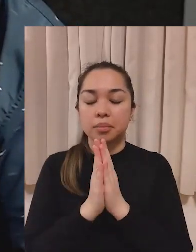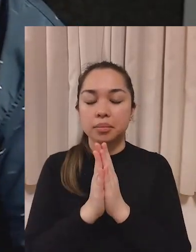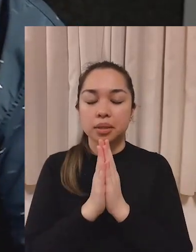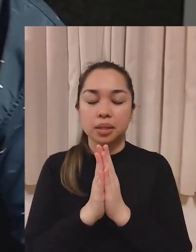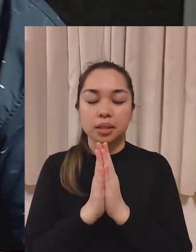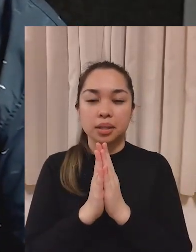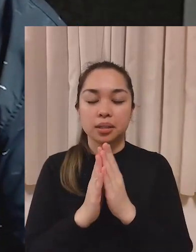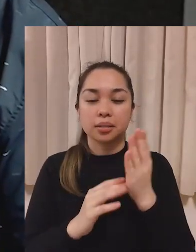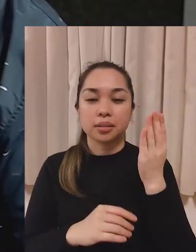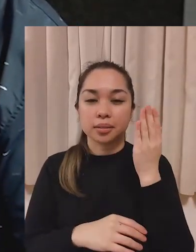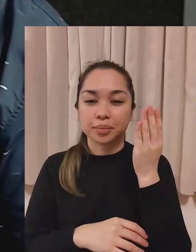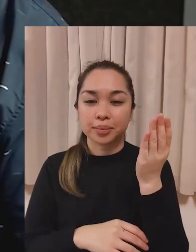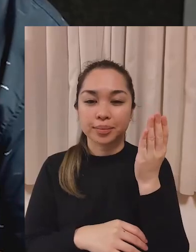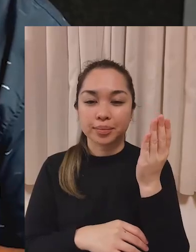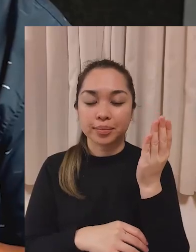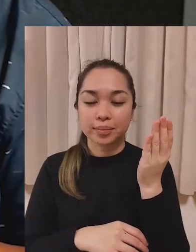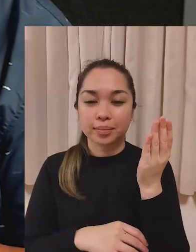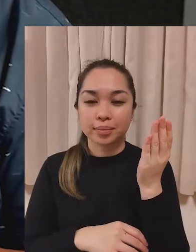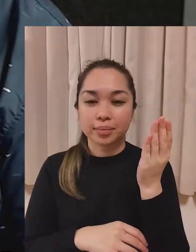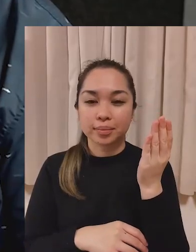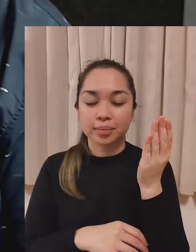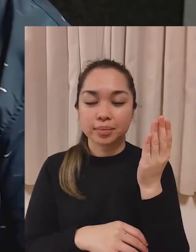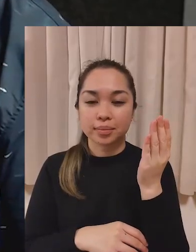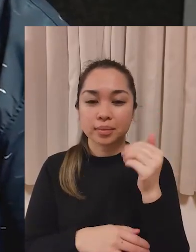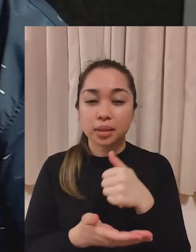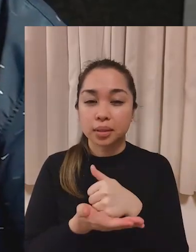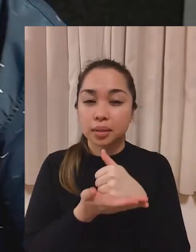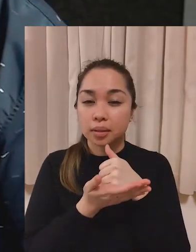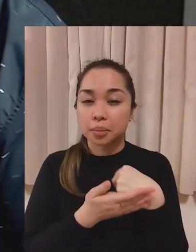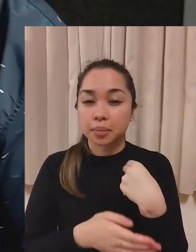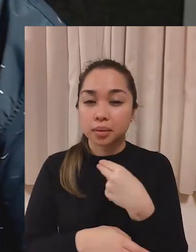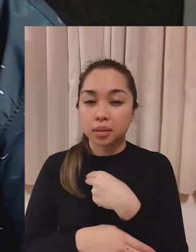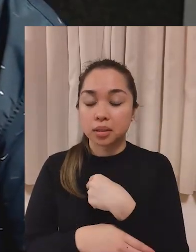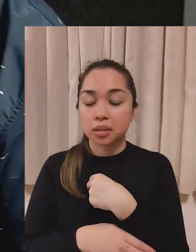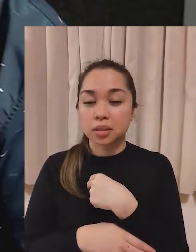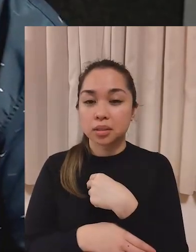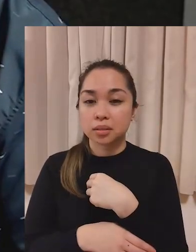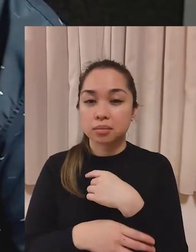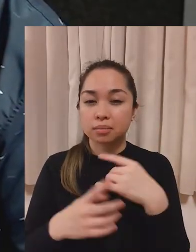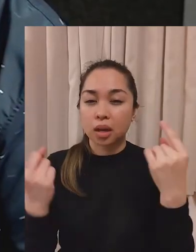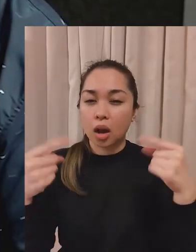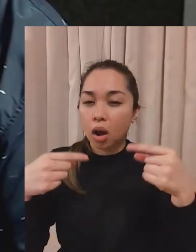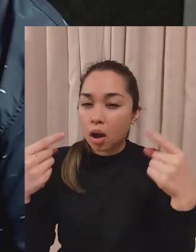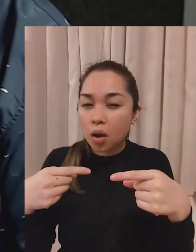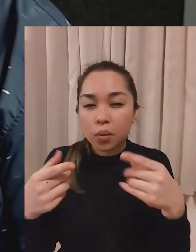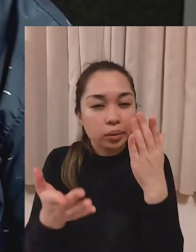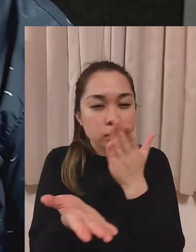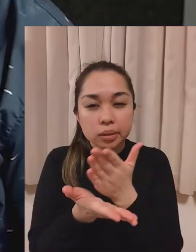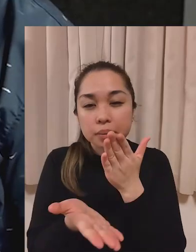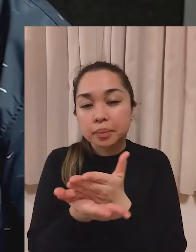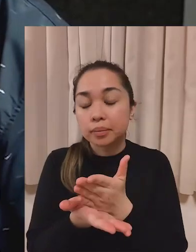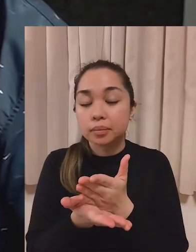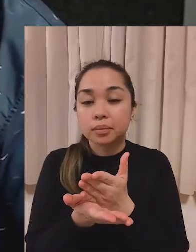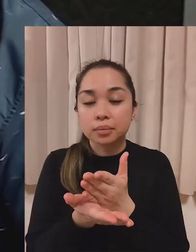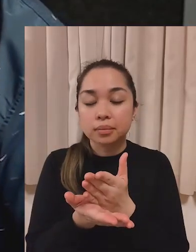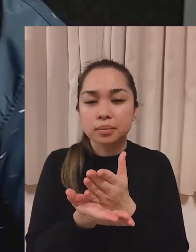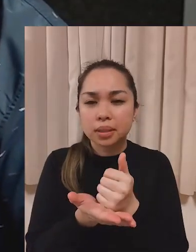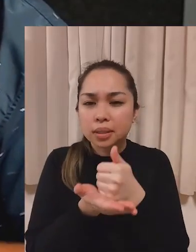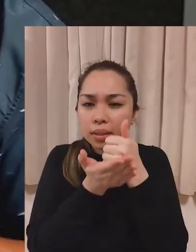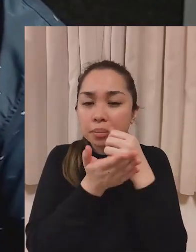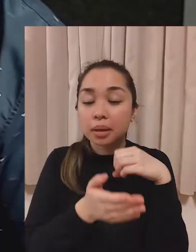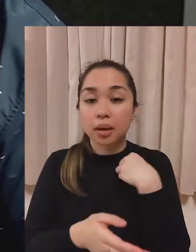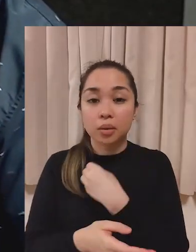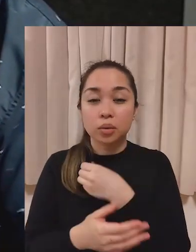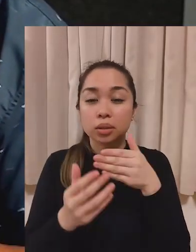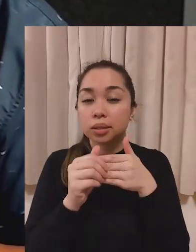break out, Lord, those bickerings, but cause our leaders, Lord, to truly live and dwell and lead in unity.